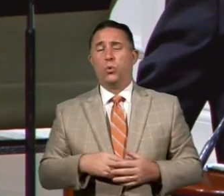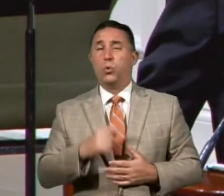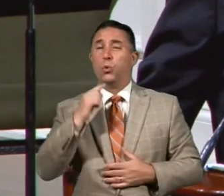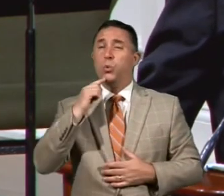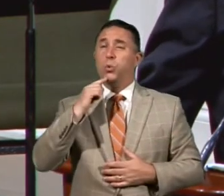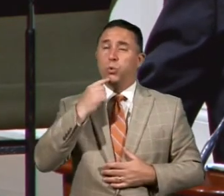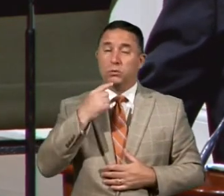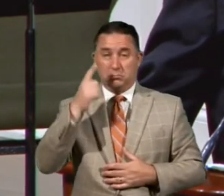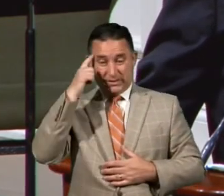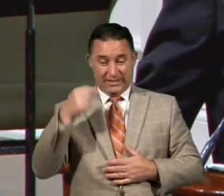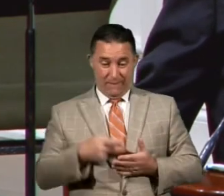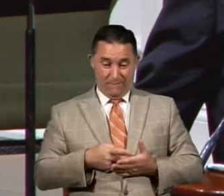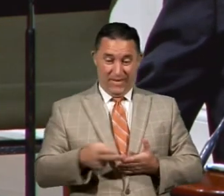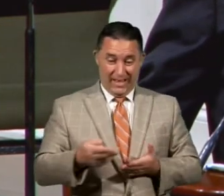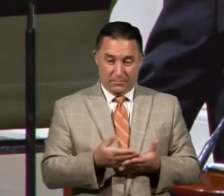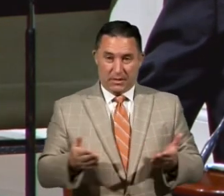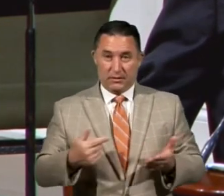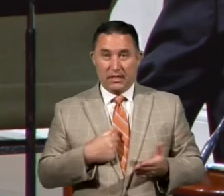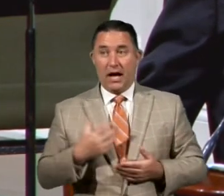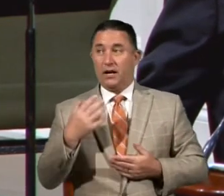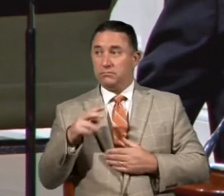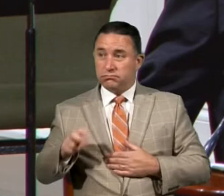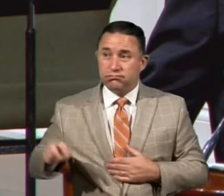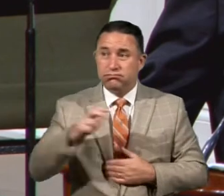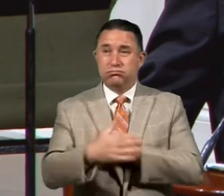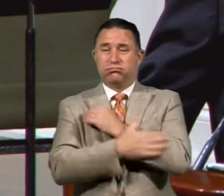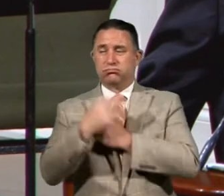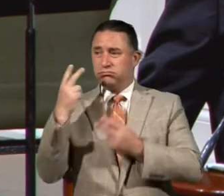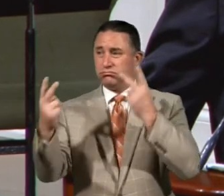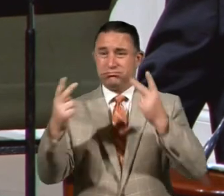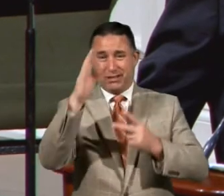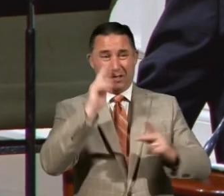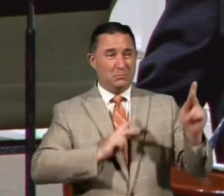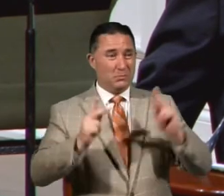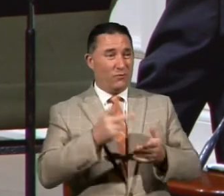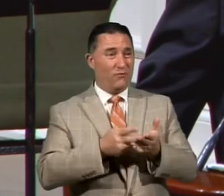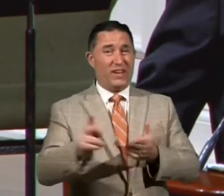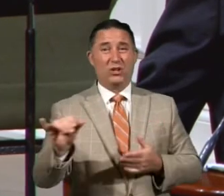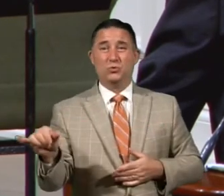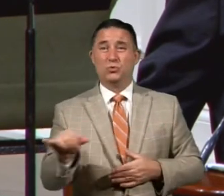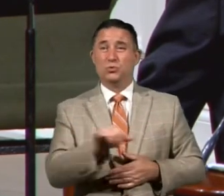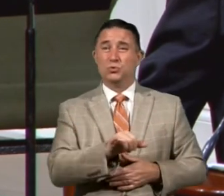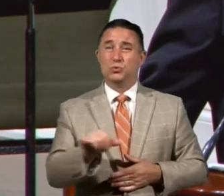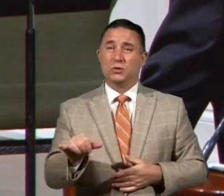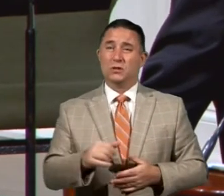because I'm failing at some things, and as I go nationwide, I'm watching God's people fail at it.